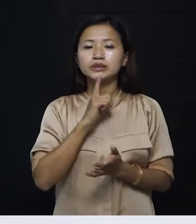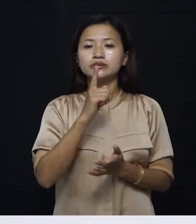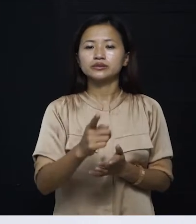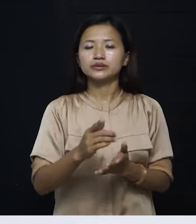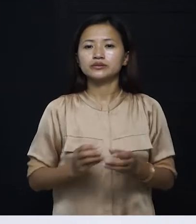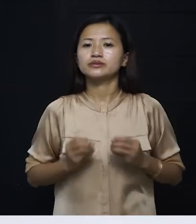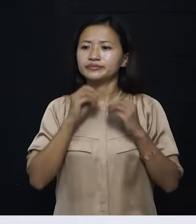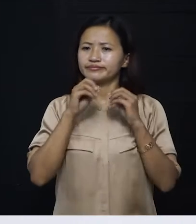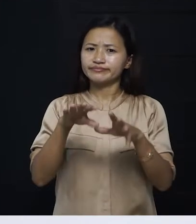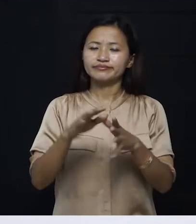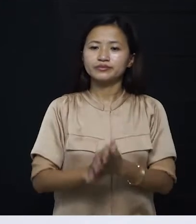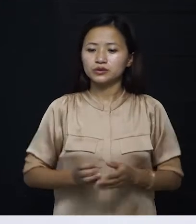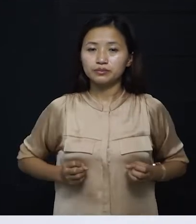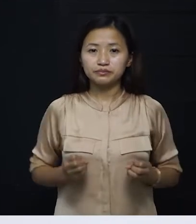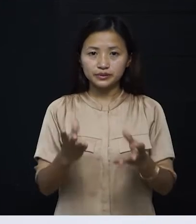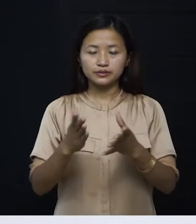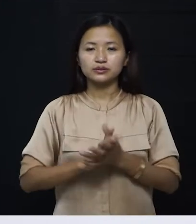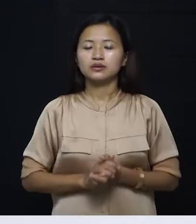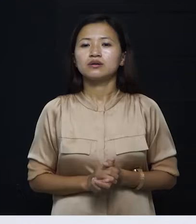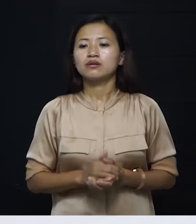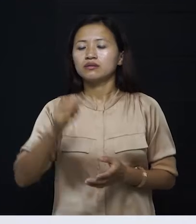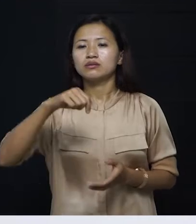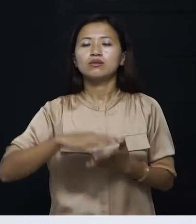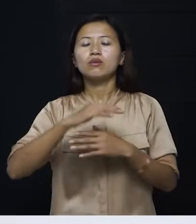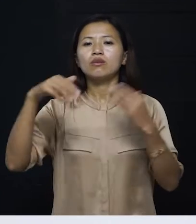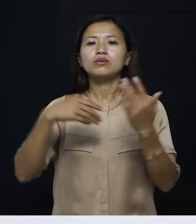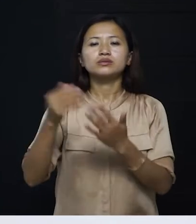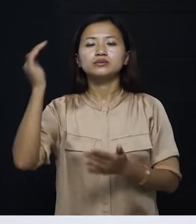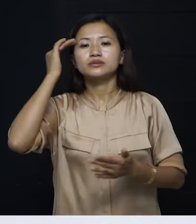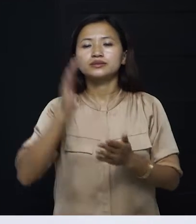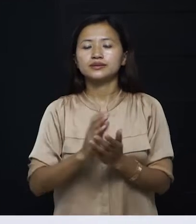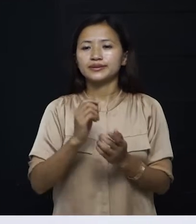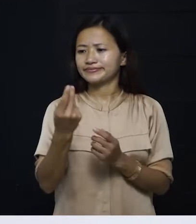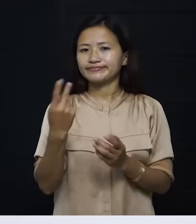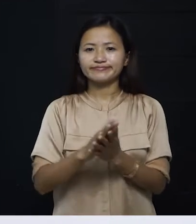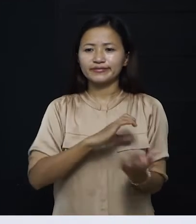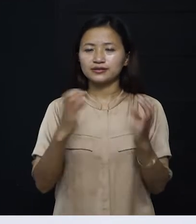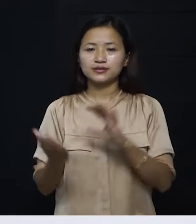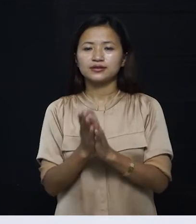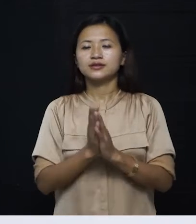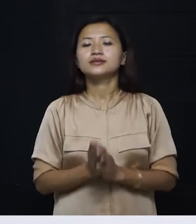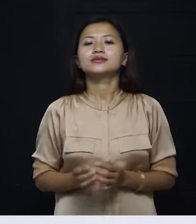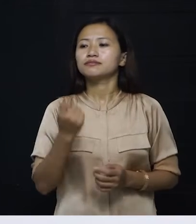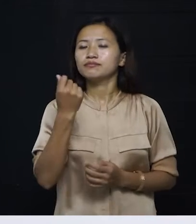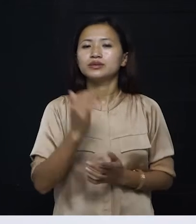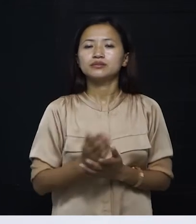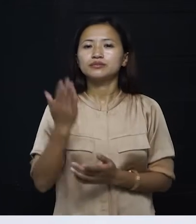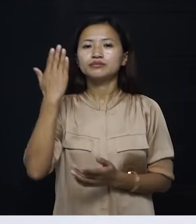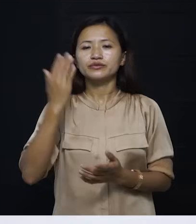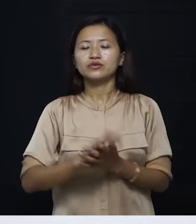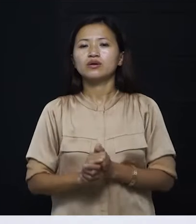or before money came into being, because now we all know that the exchange of medium is money, isn't it? But